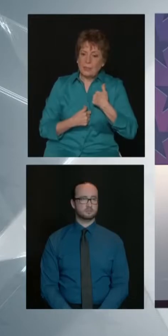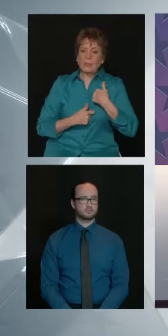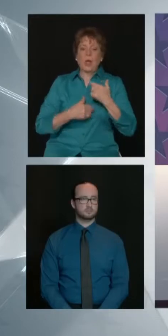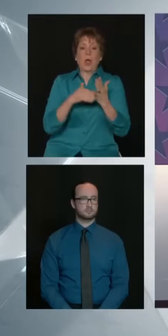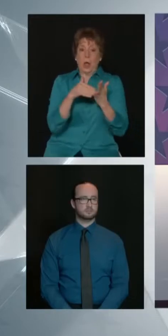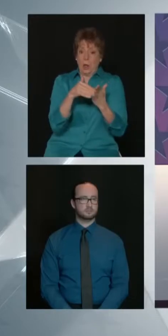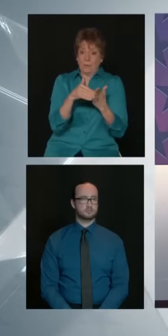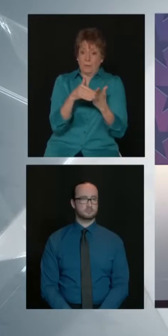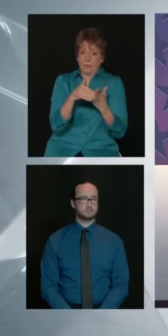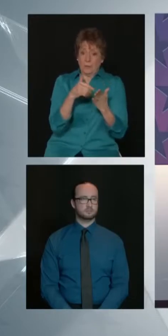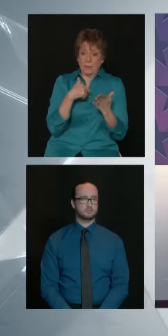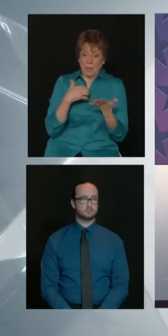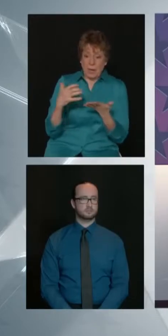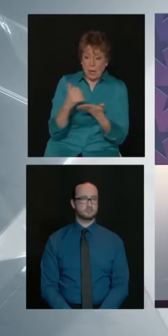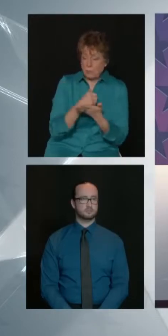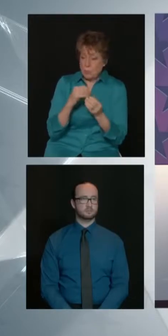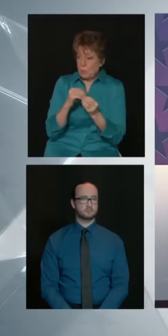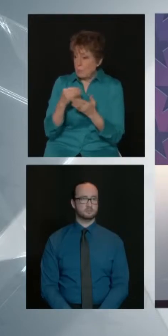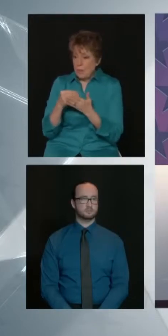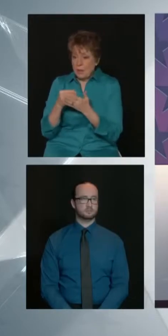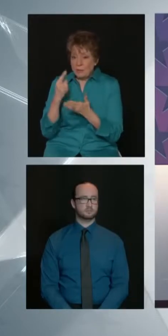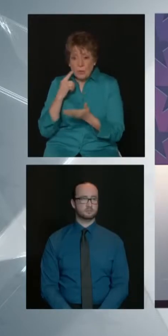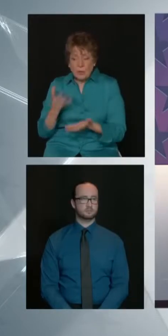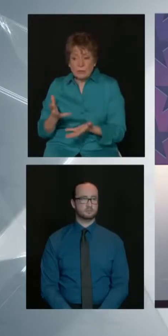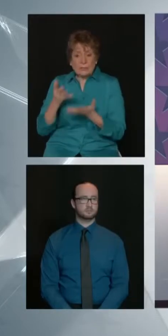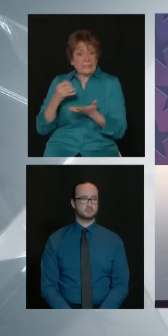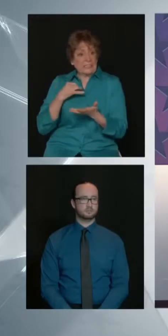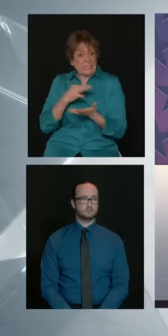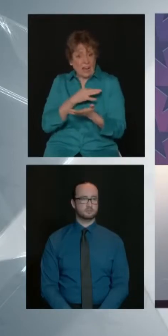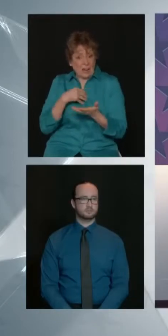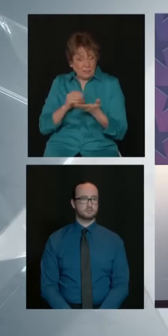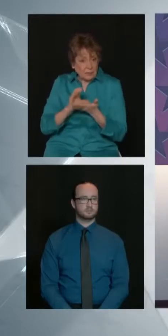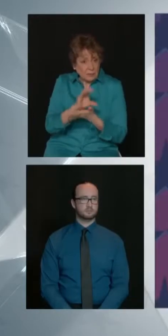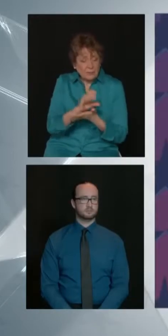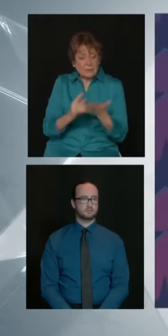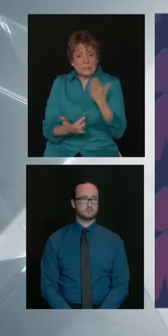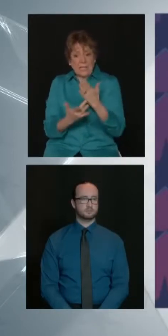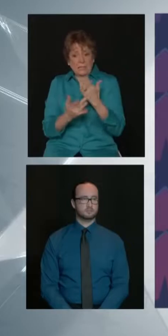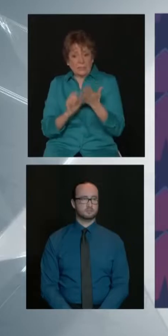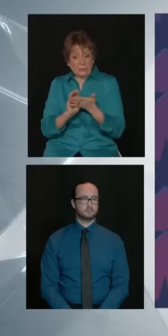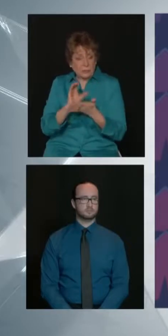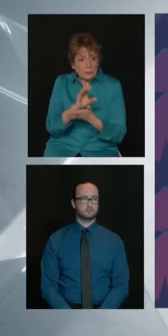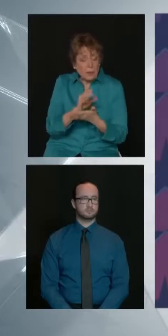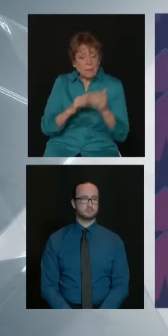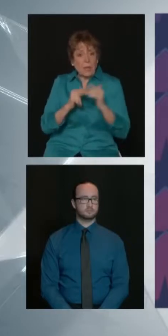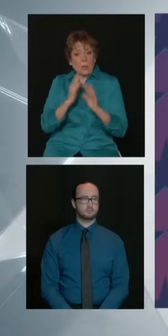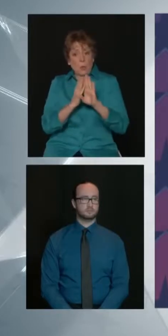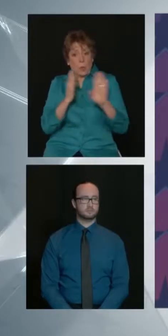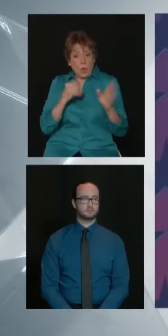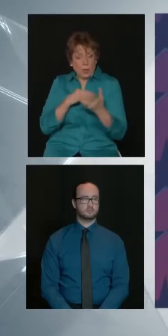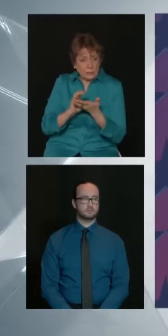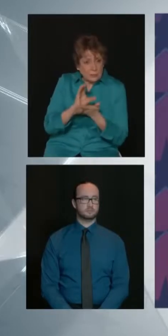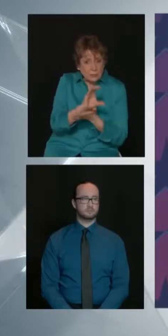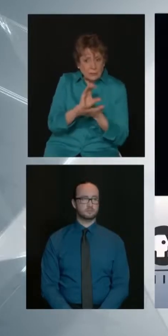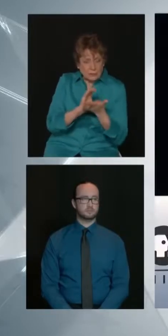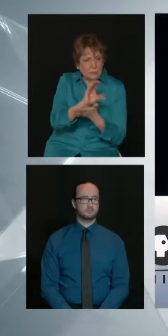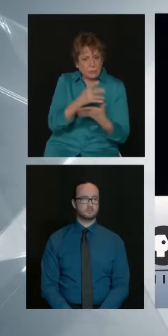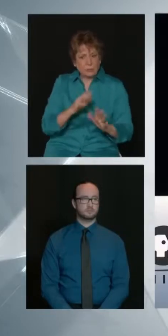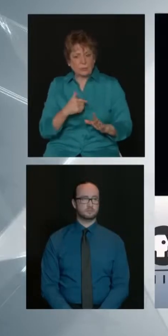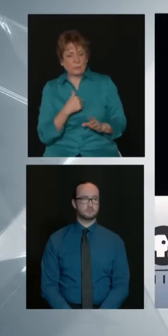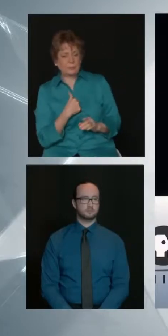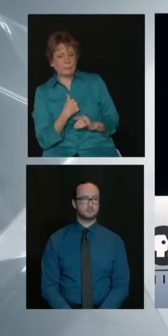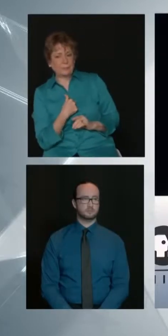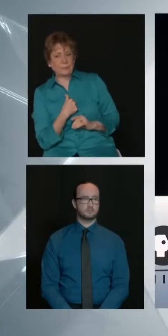staffing, technology, and where it makes sense, to build more barriers. It sounds like he says you're cherry picking here. He voted against